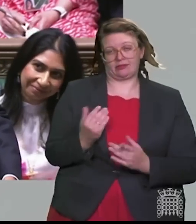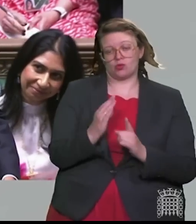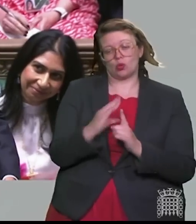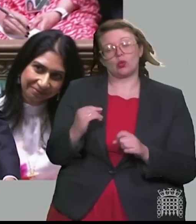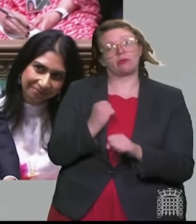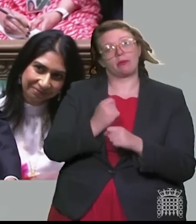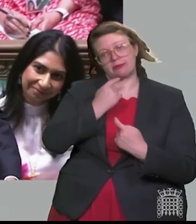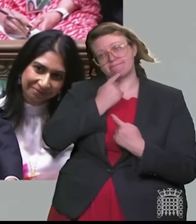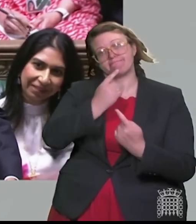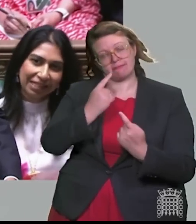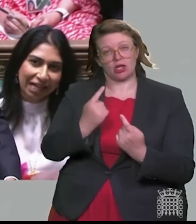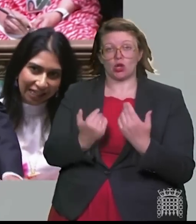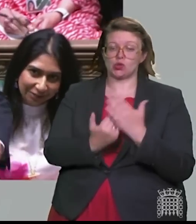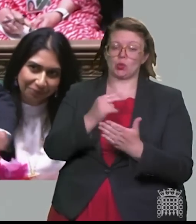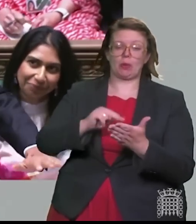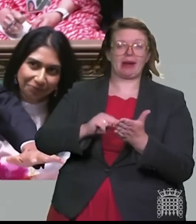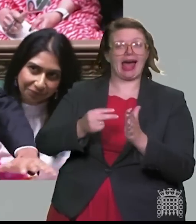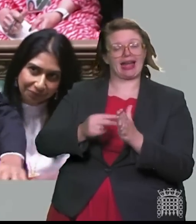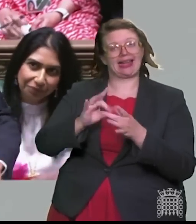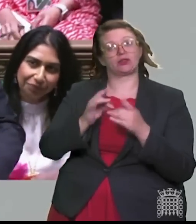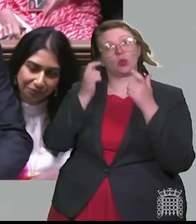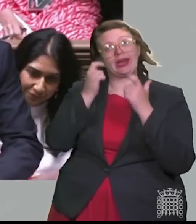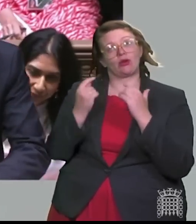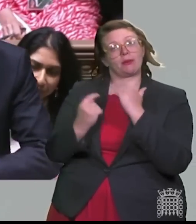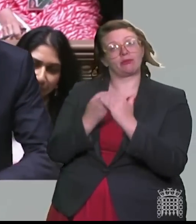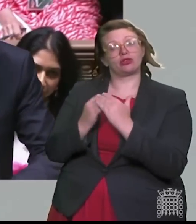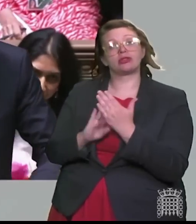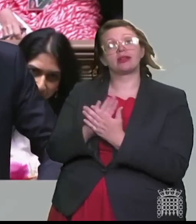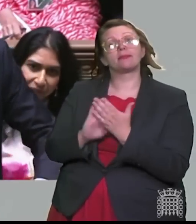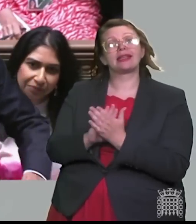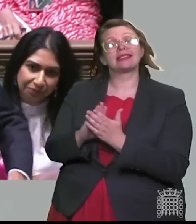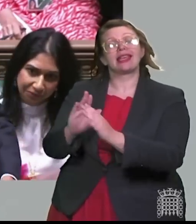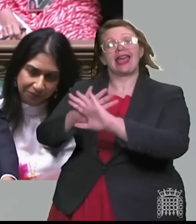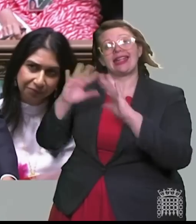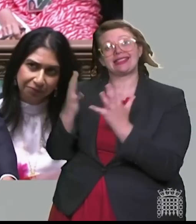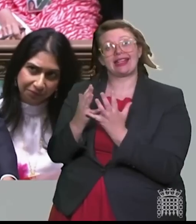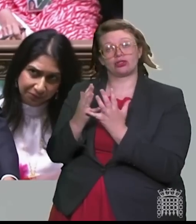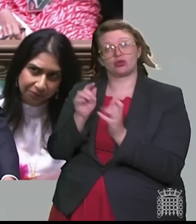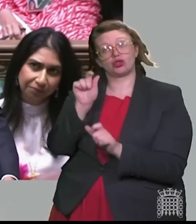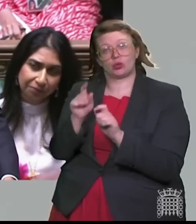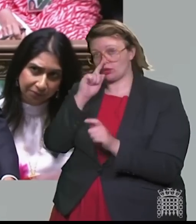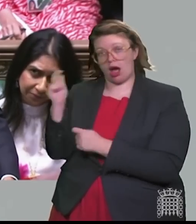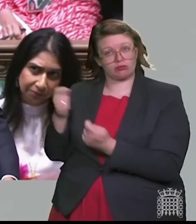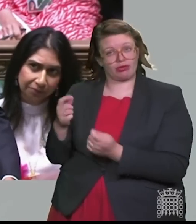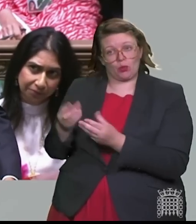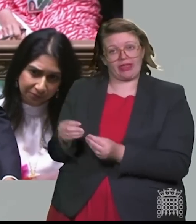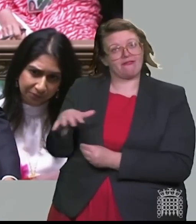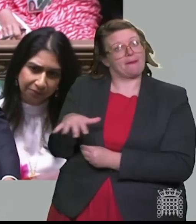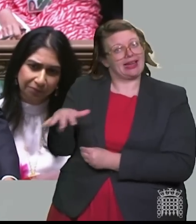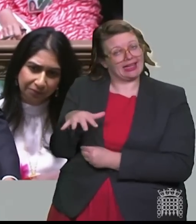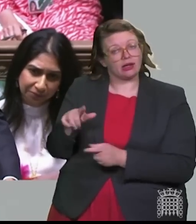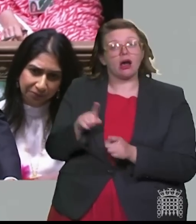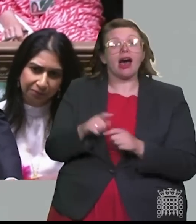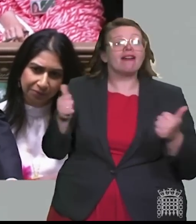measure to tackle legal migration, removing the right for international students to bring dependents, toughening the rules on post-study